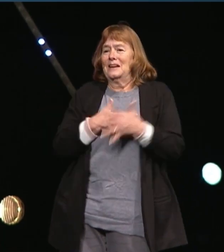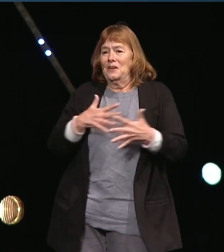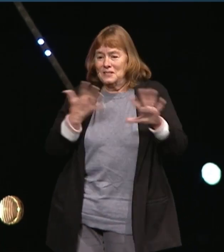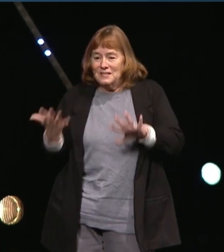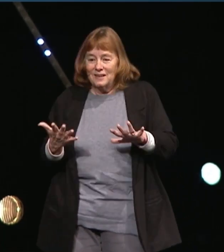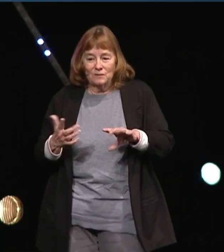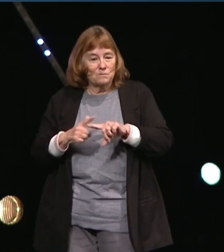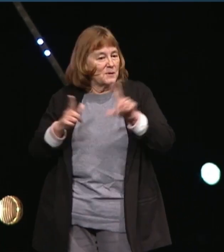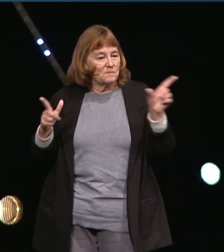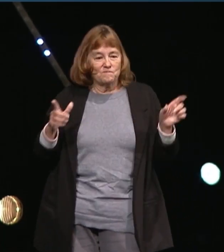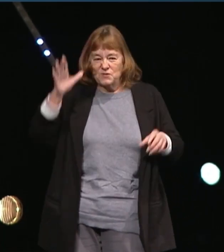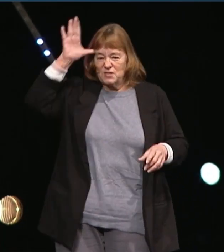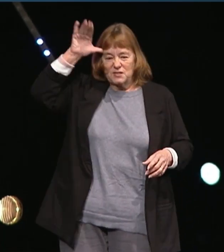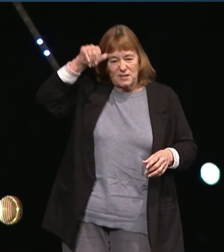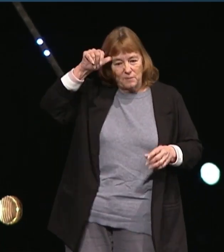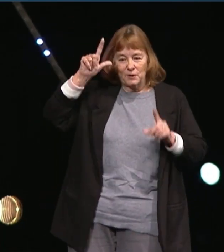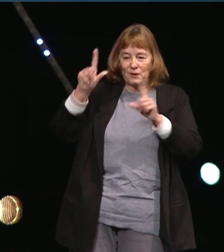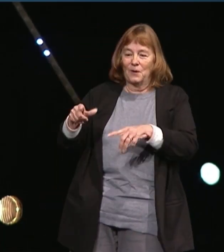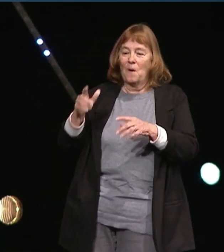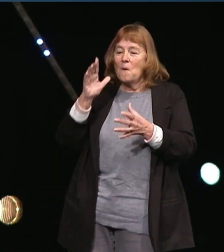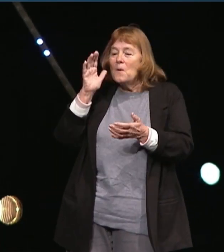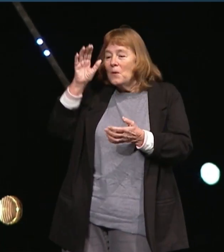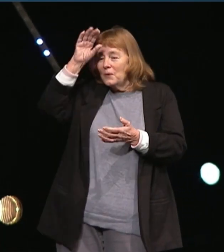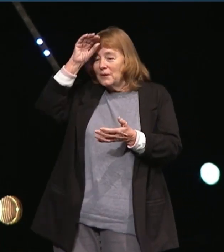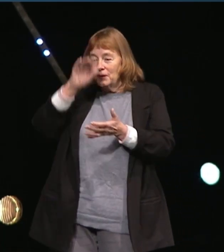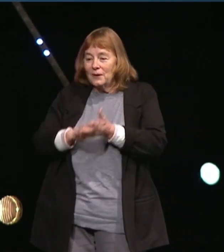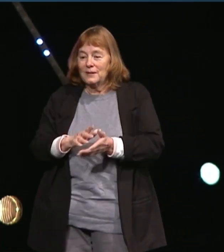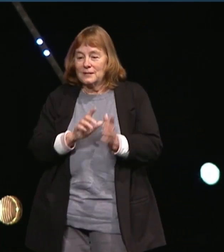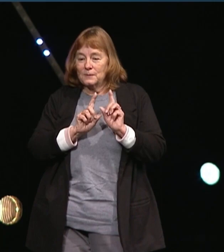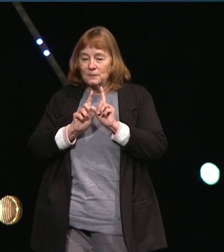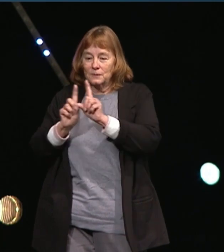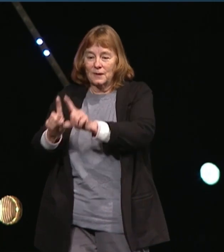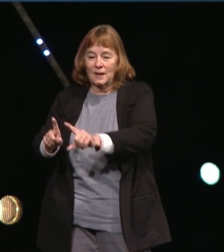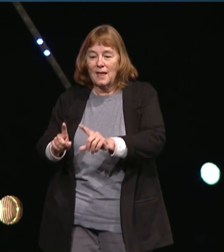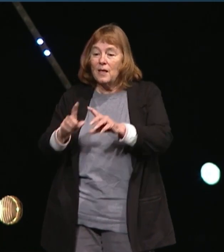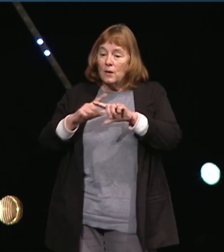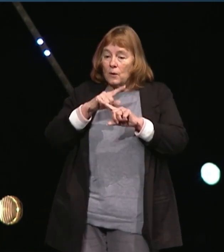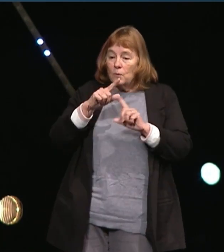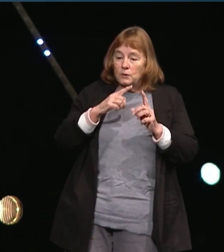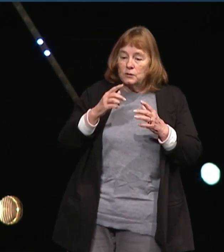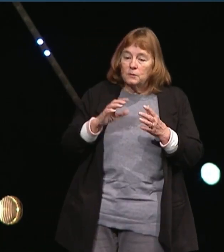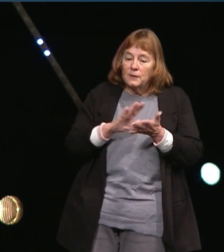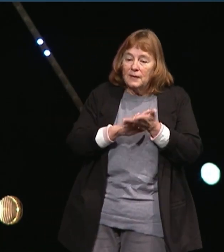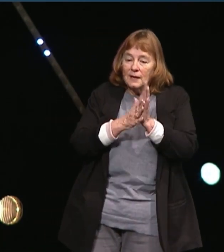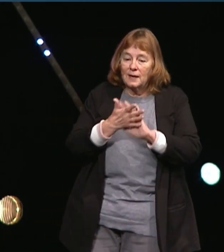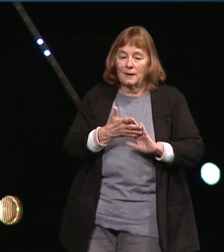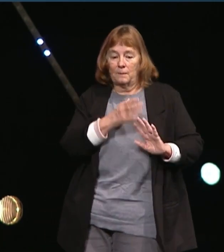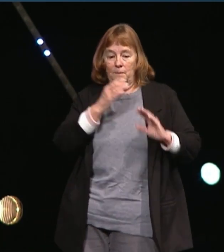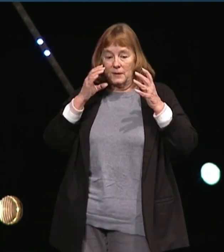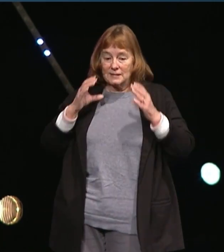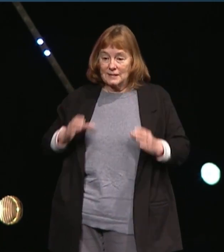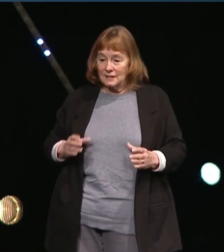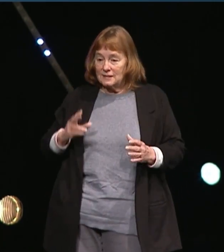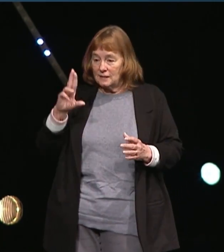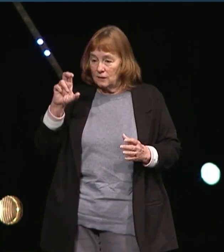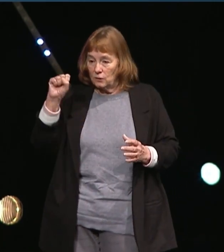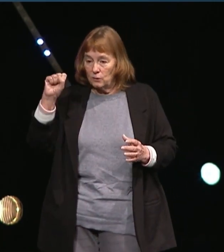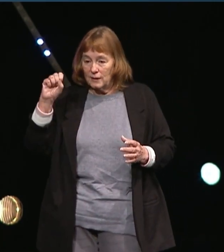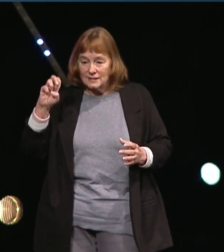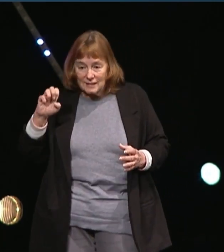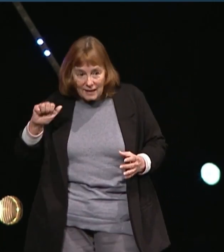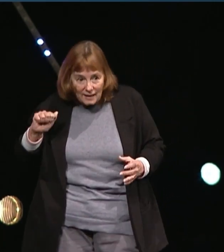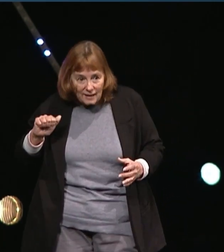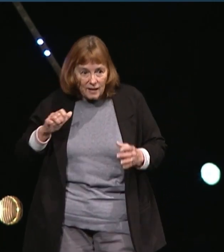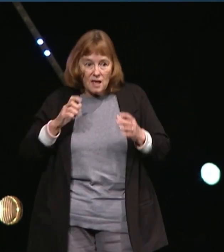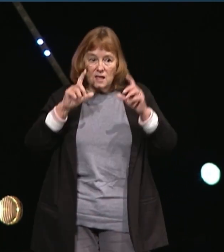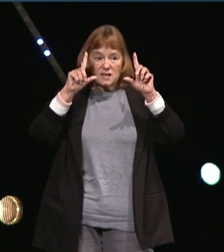his side. I remember how hard she studied for the citizenship exam that most Americans could not pass.